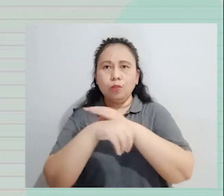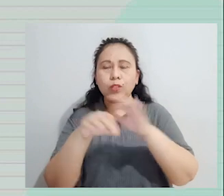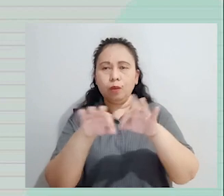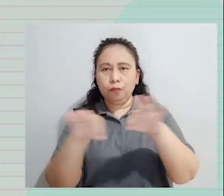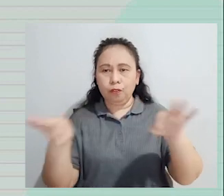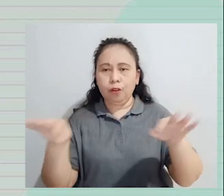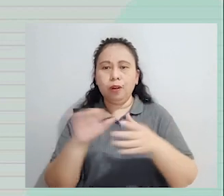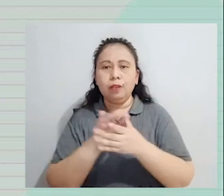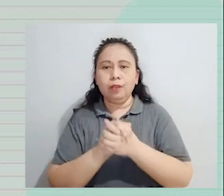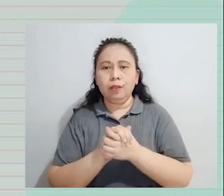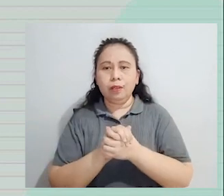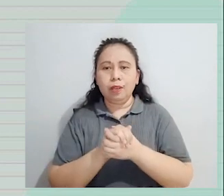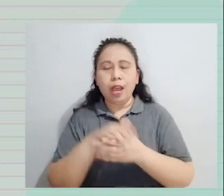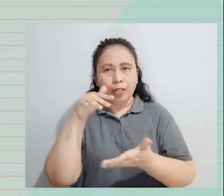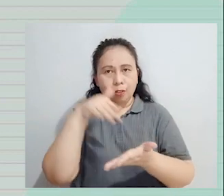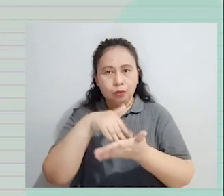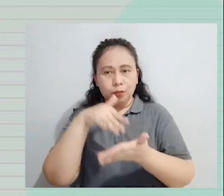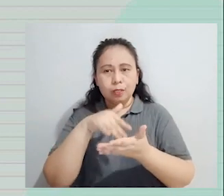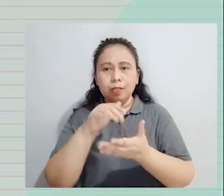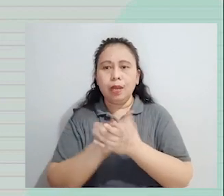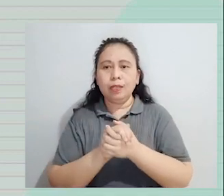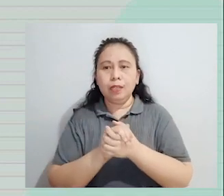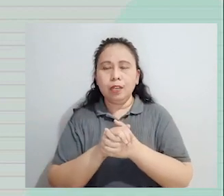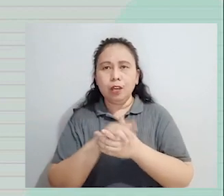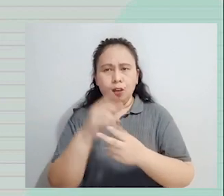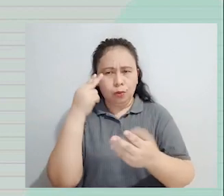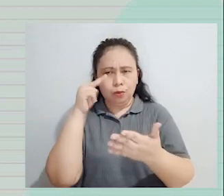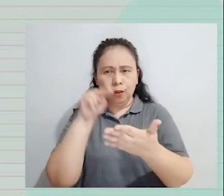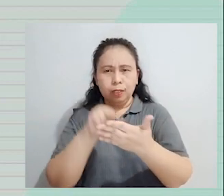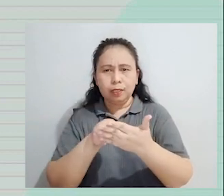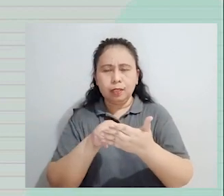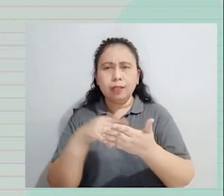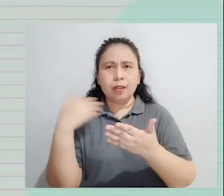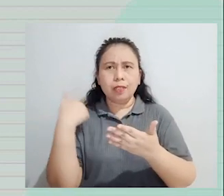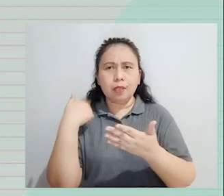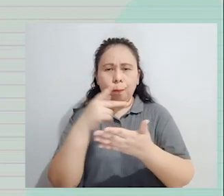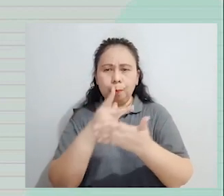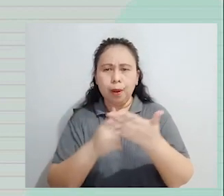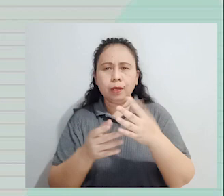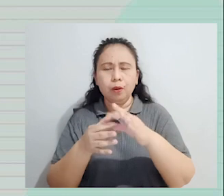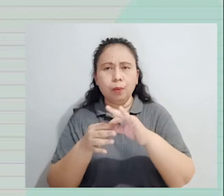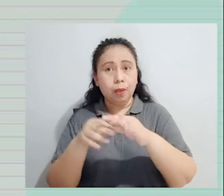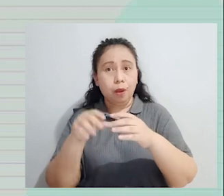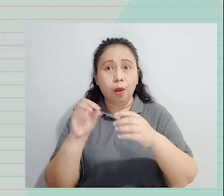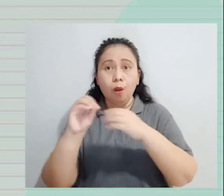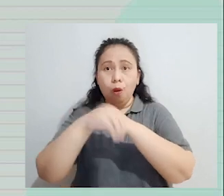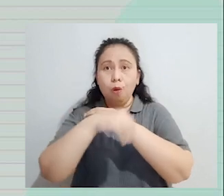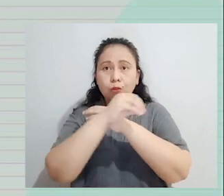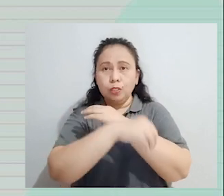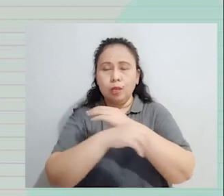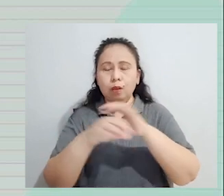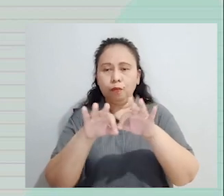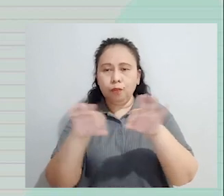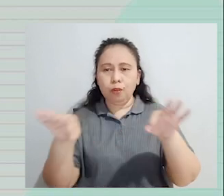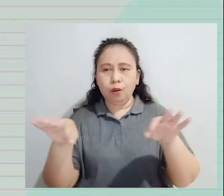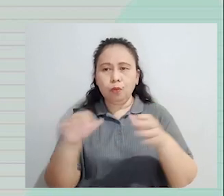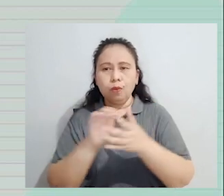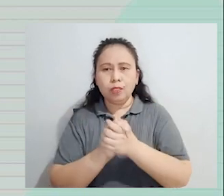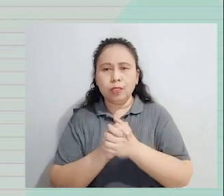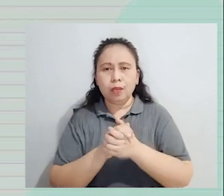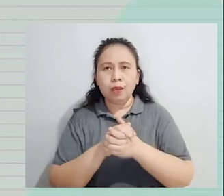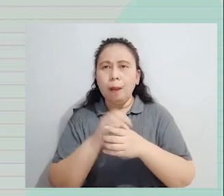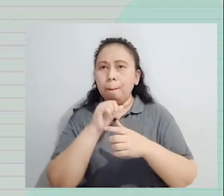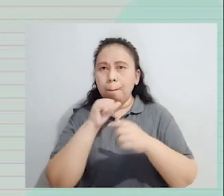Philippines. As you do your study, you notice that there is a portion in the ocean floor which is relatively